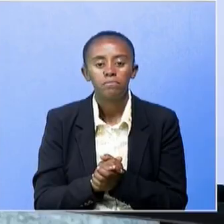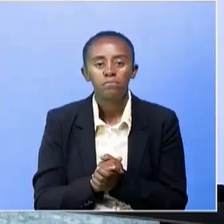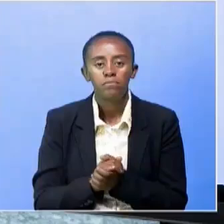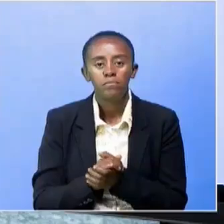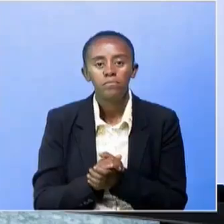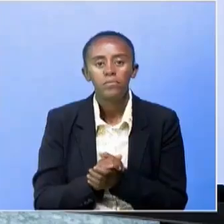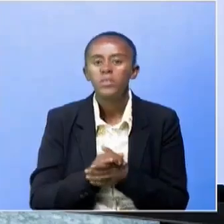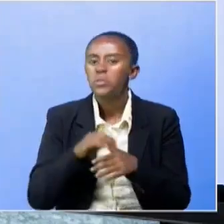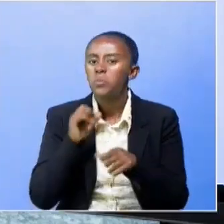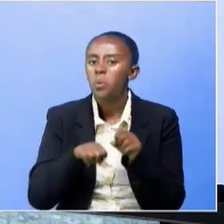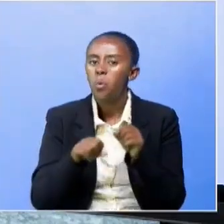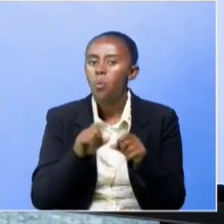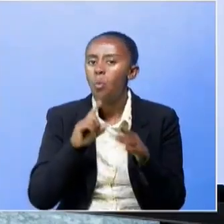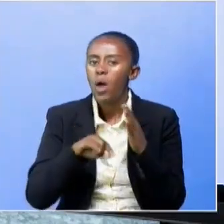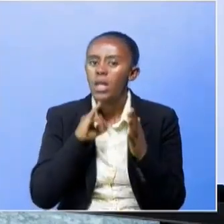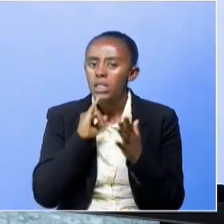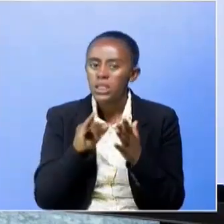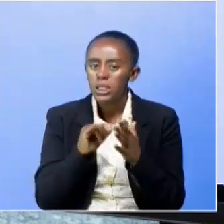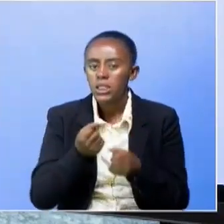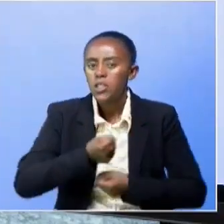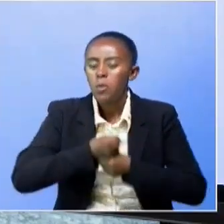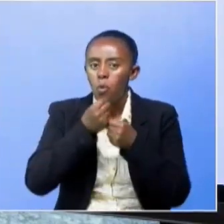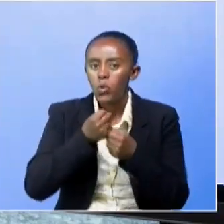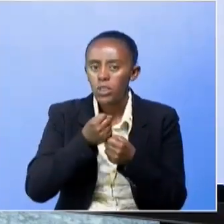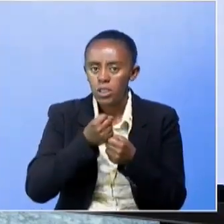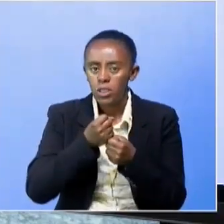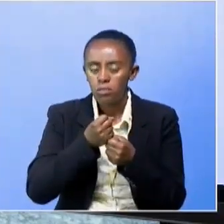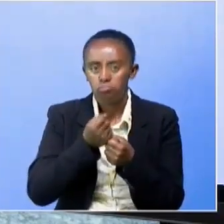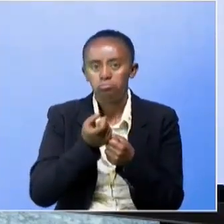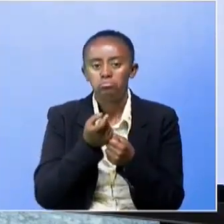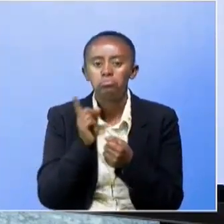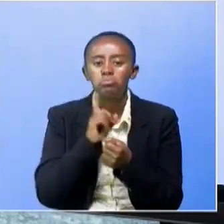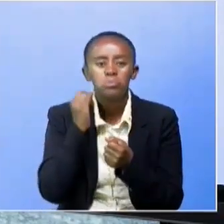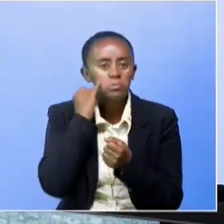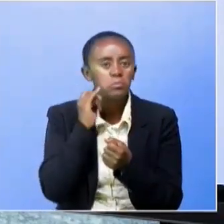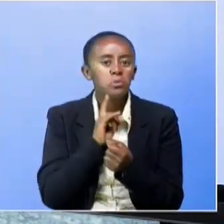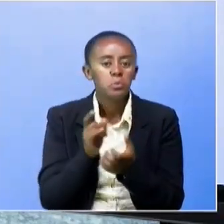So what is the supporting idea in a paragraph?